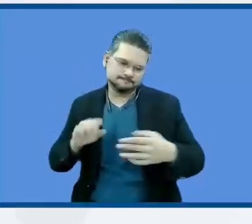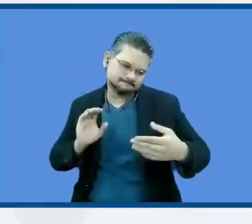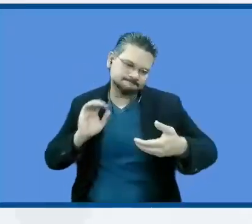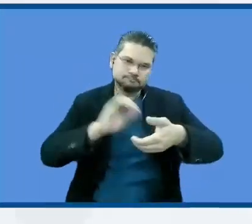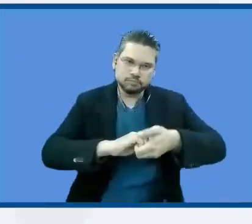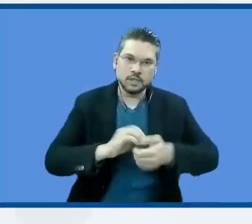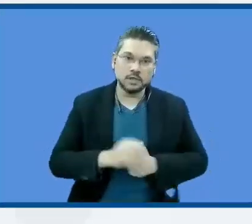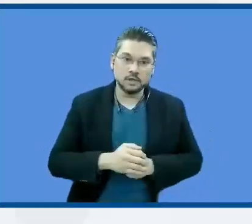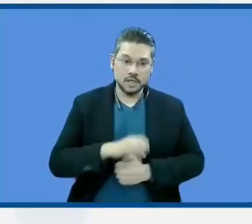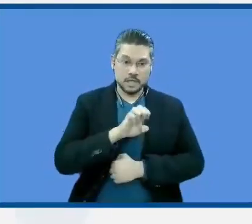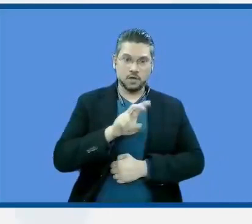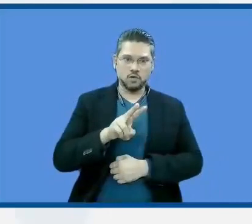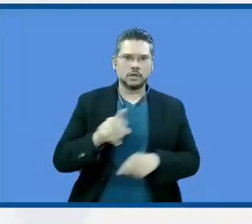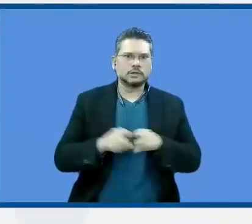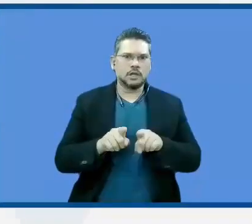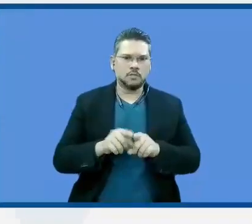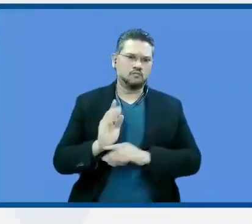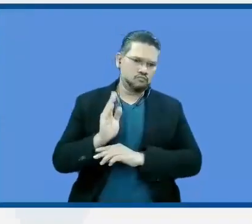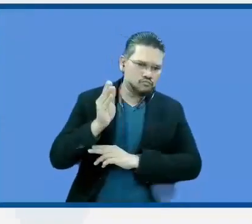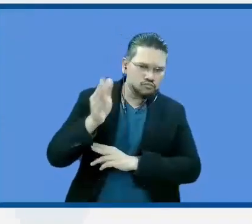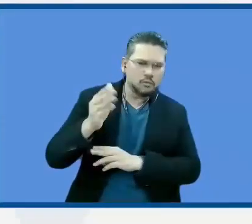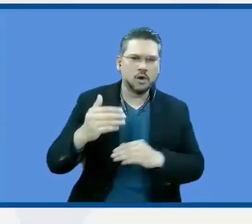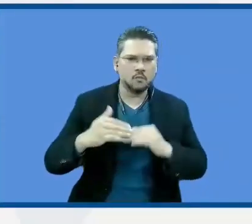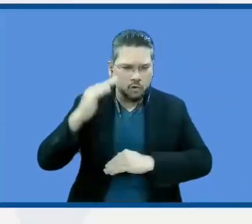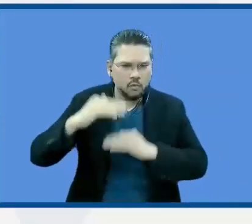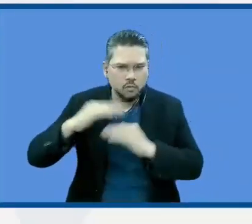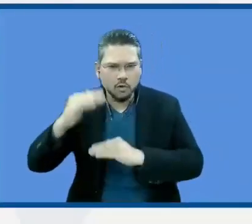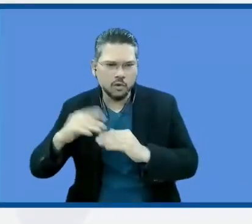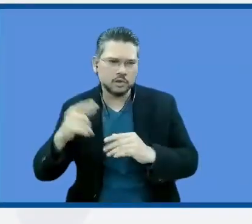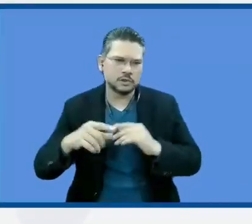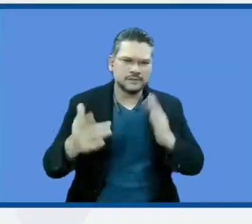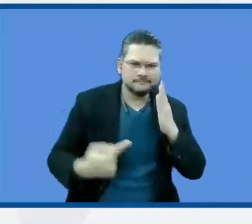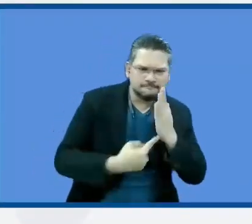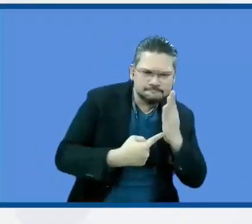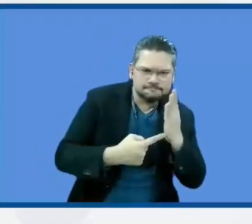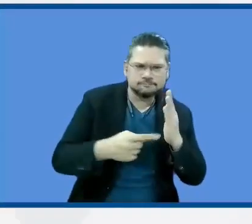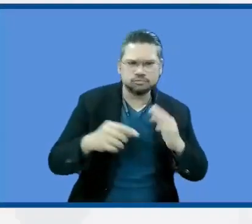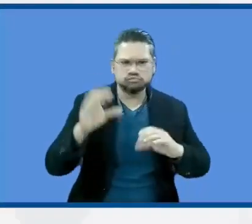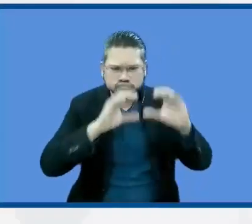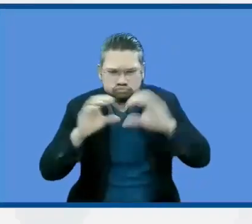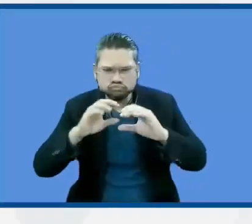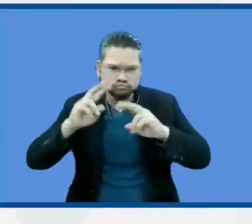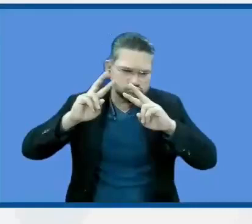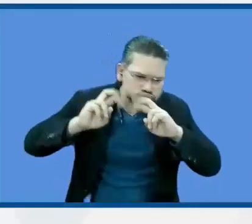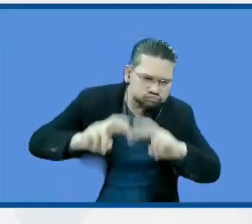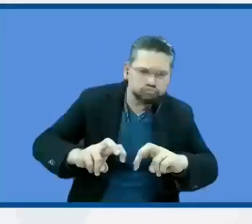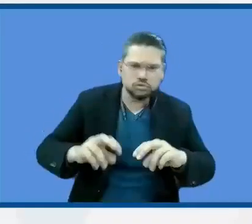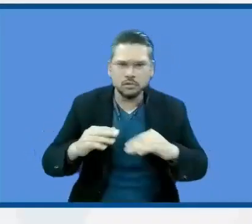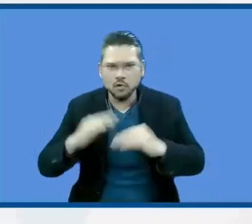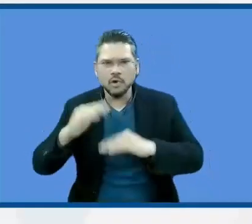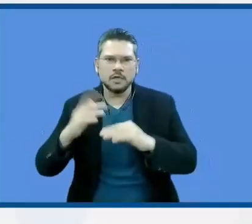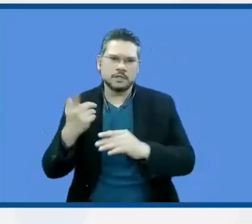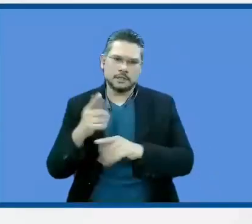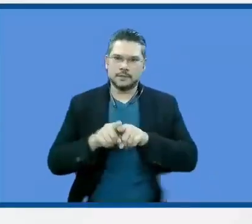fostering technological search and research and innovation relevant for disaster risk reduction through programs such as